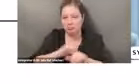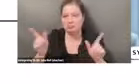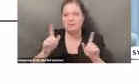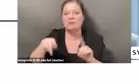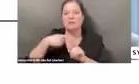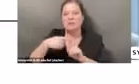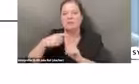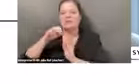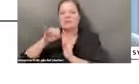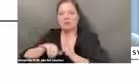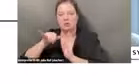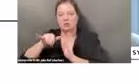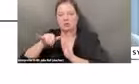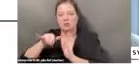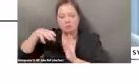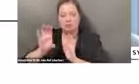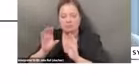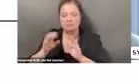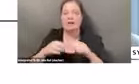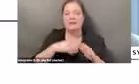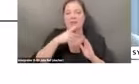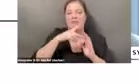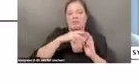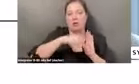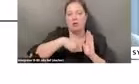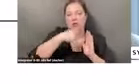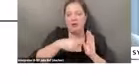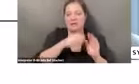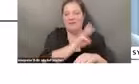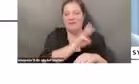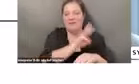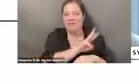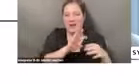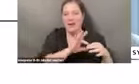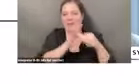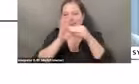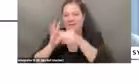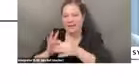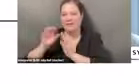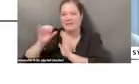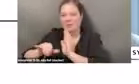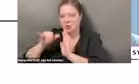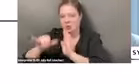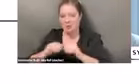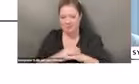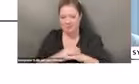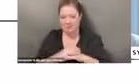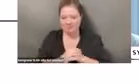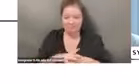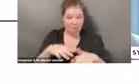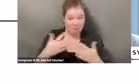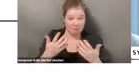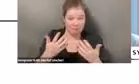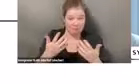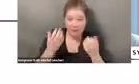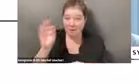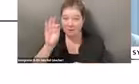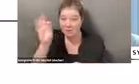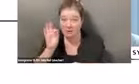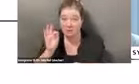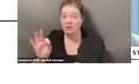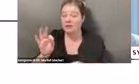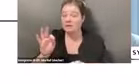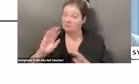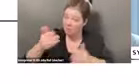and linked from the project website. You are welcome to ask questions whenever you like. You can use